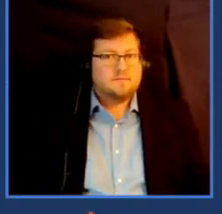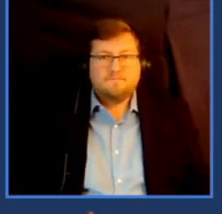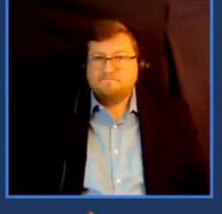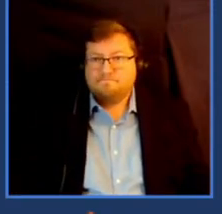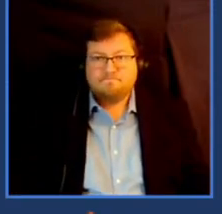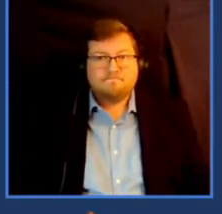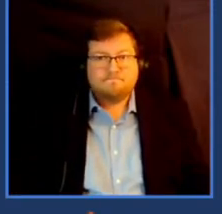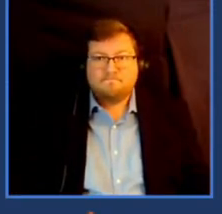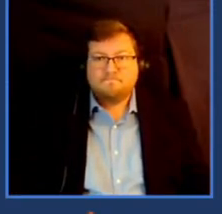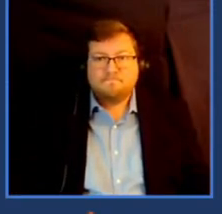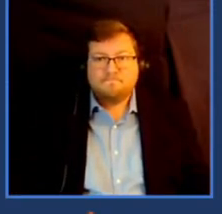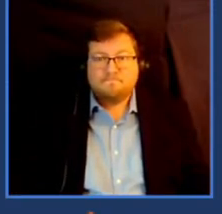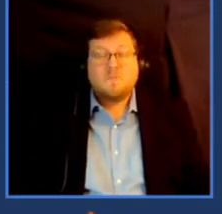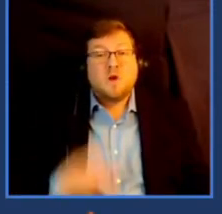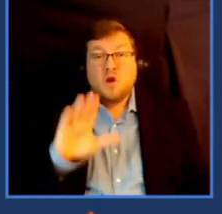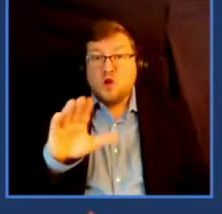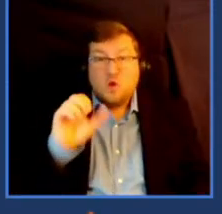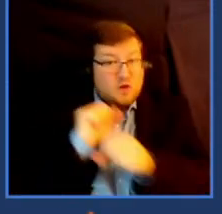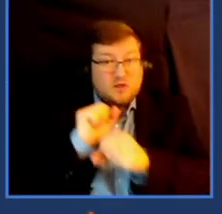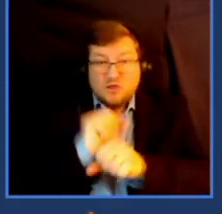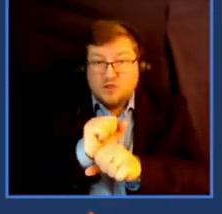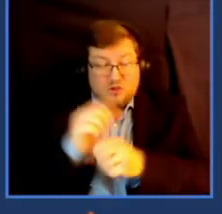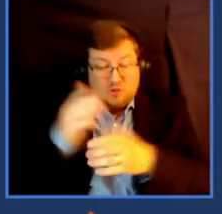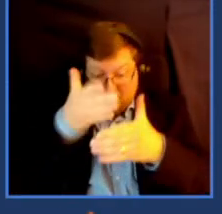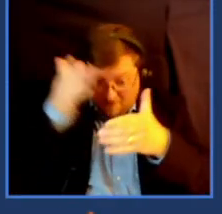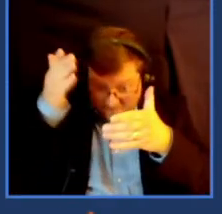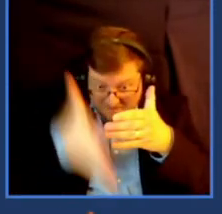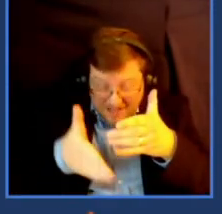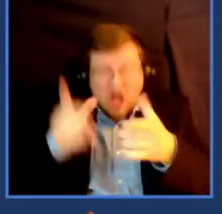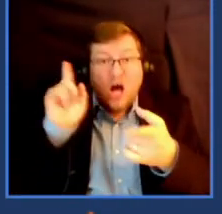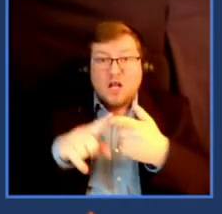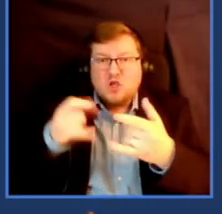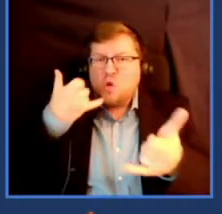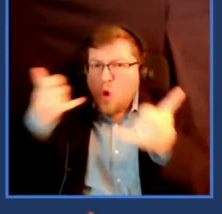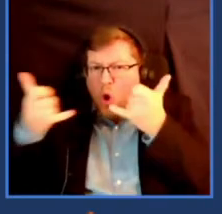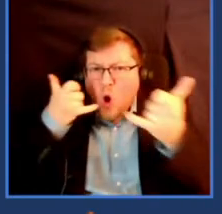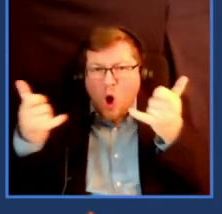Your job is not done until you call everybody in your circle,